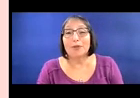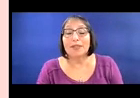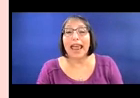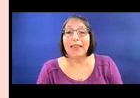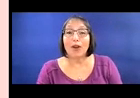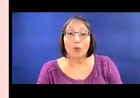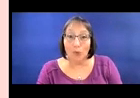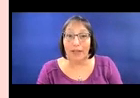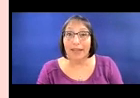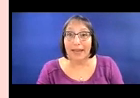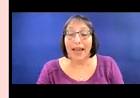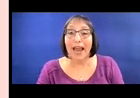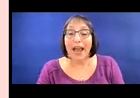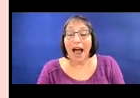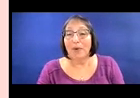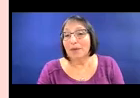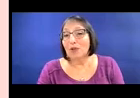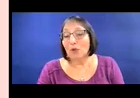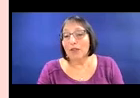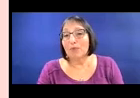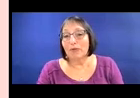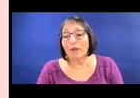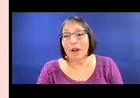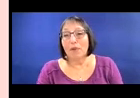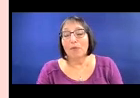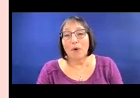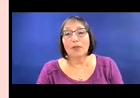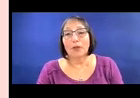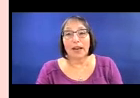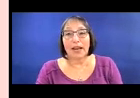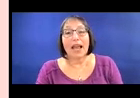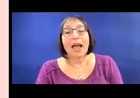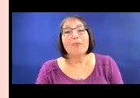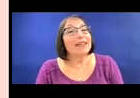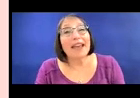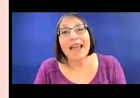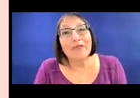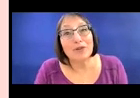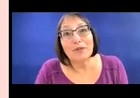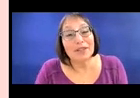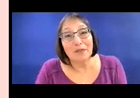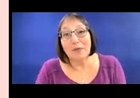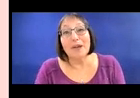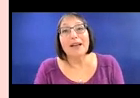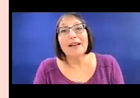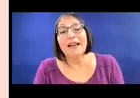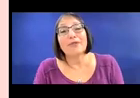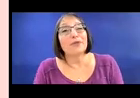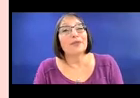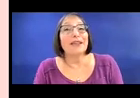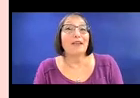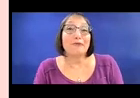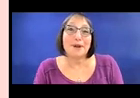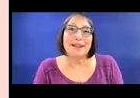my students, and they're really, I would say majority of them preferring remote learning, because I have students in South Korea, I have